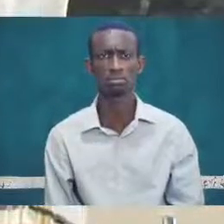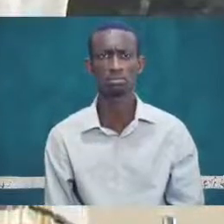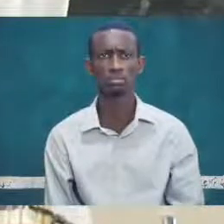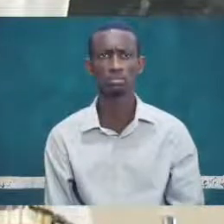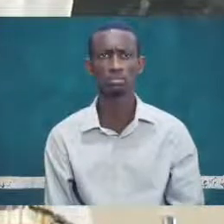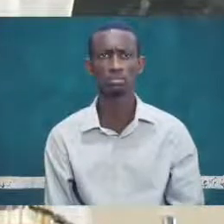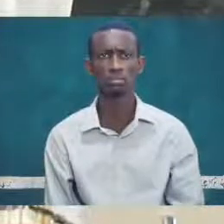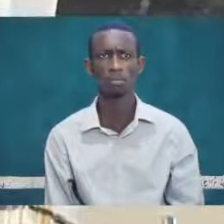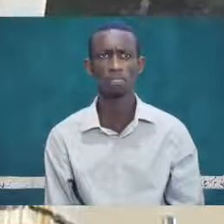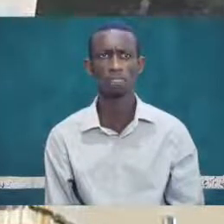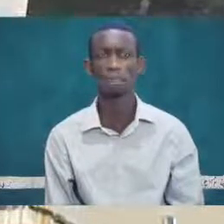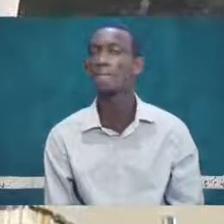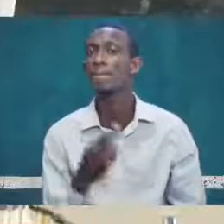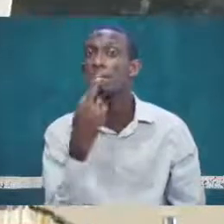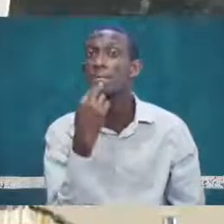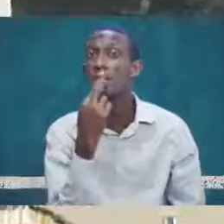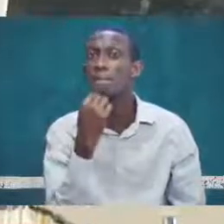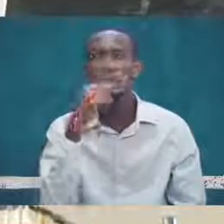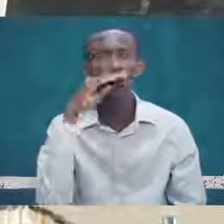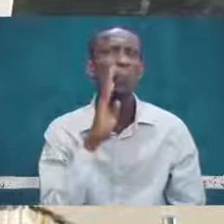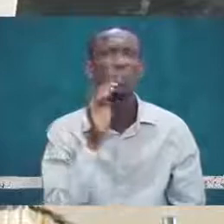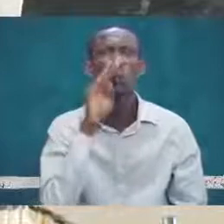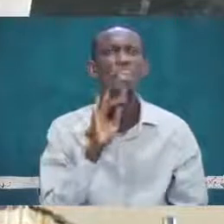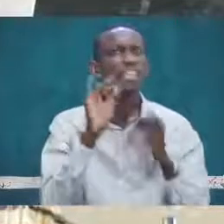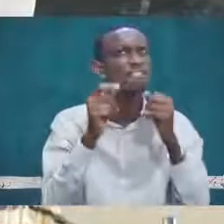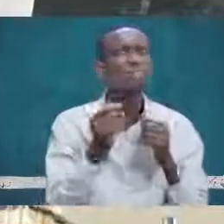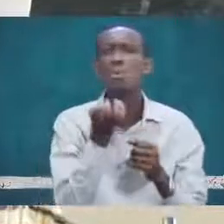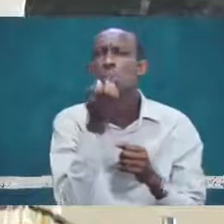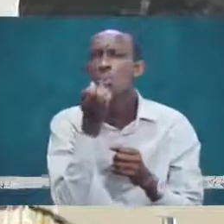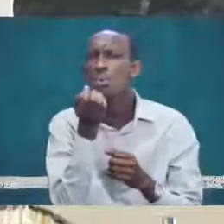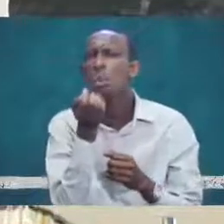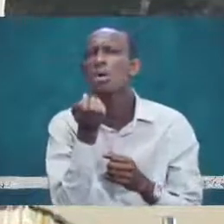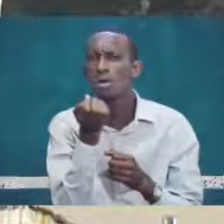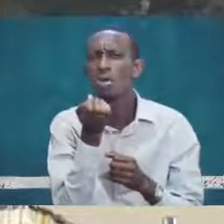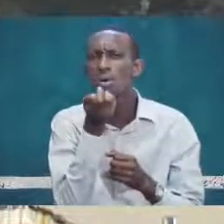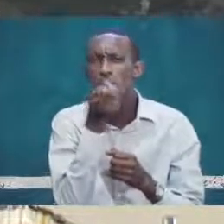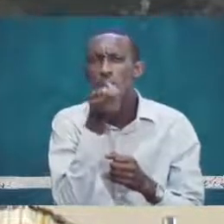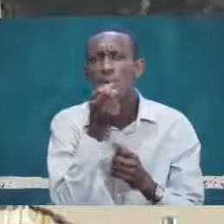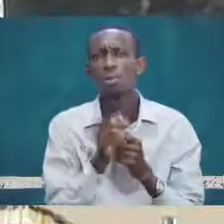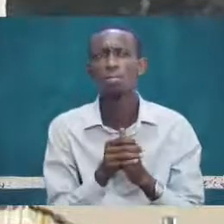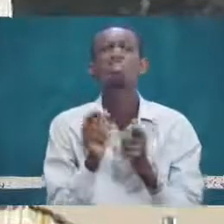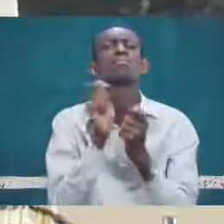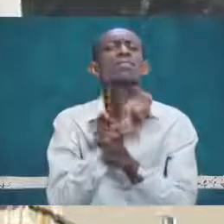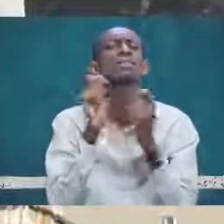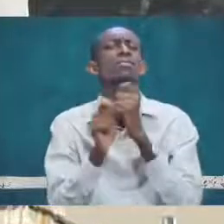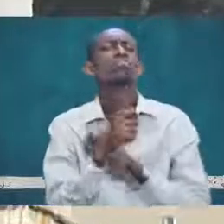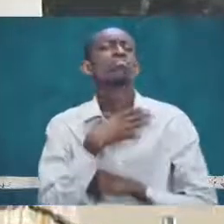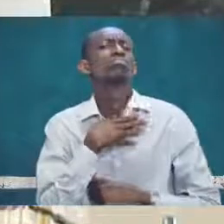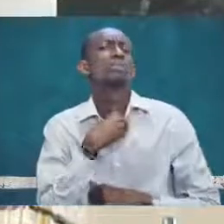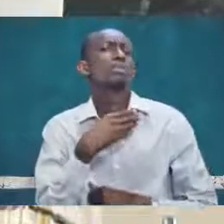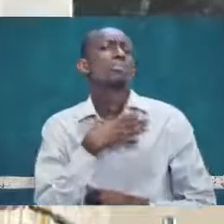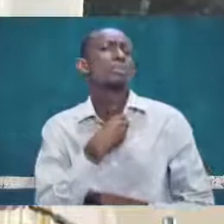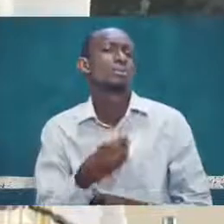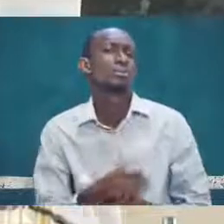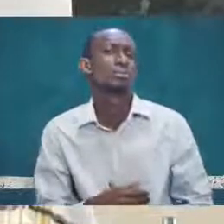Reddish-brown when it is hot, and then changes to yellow